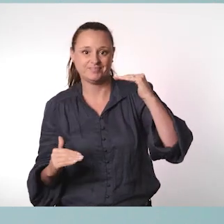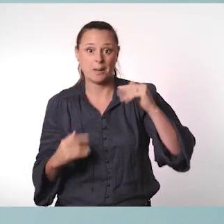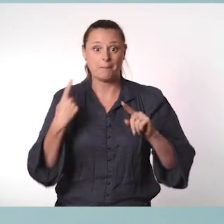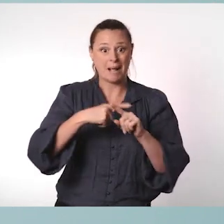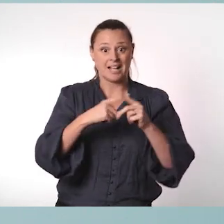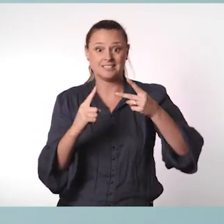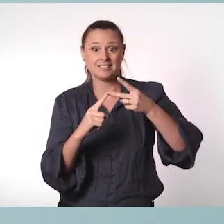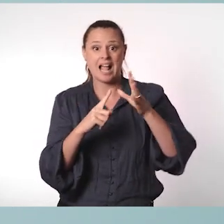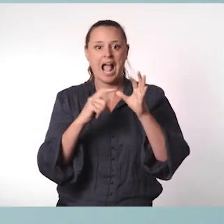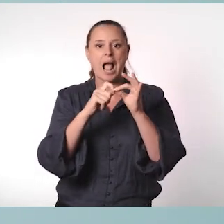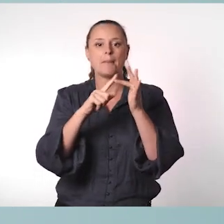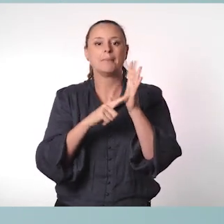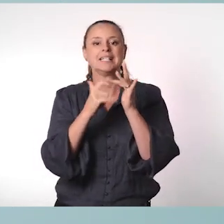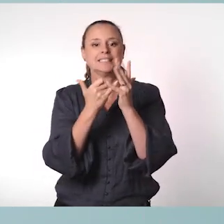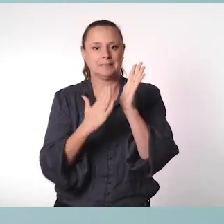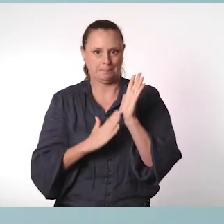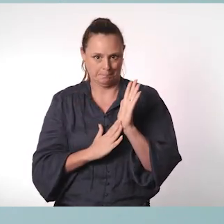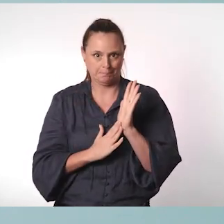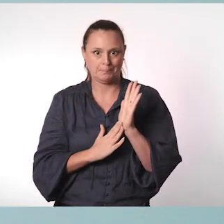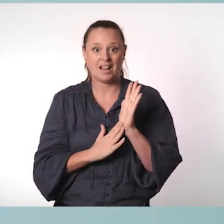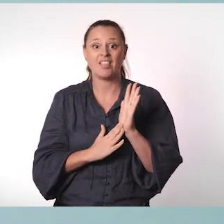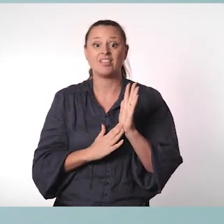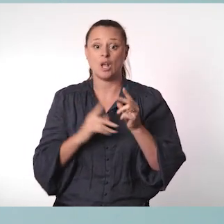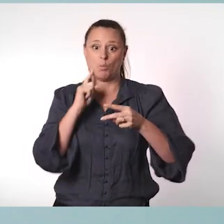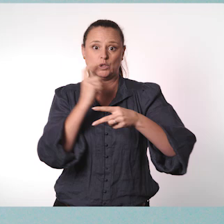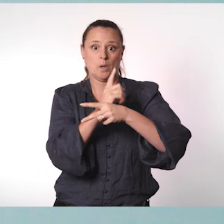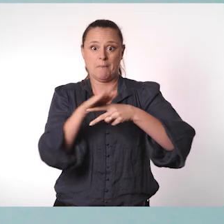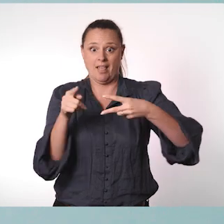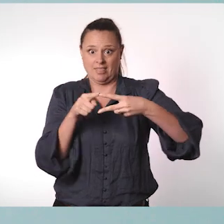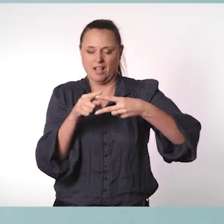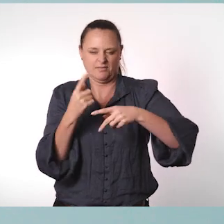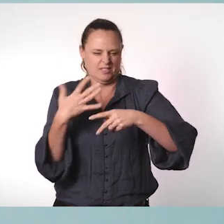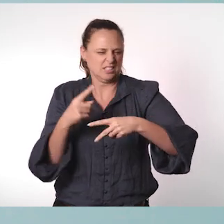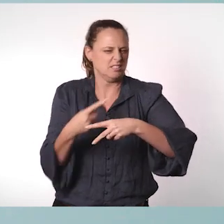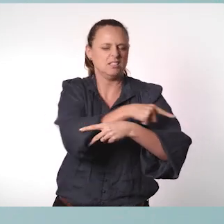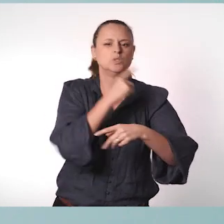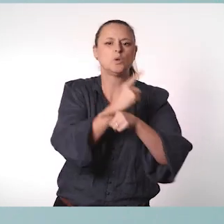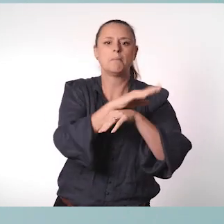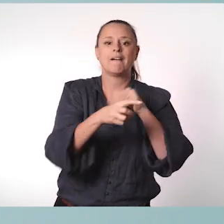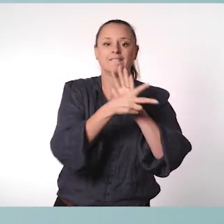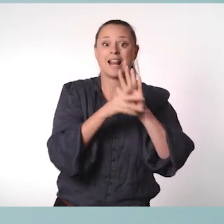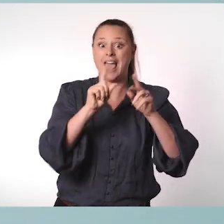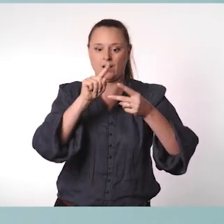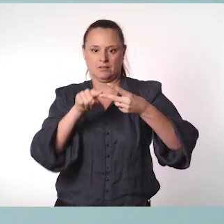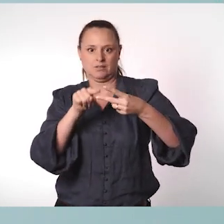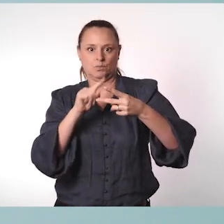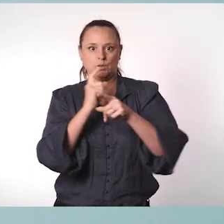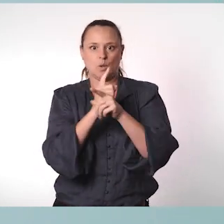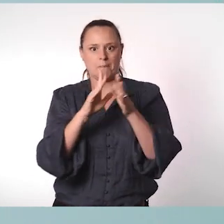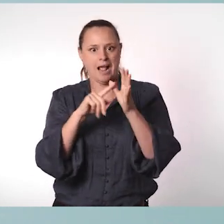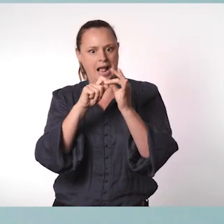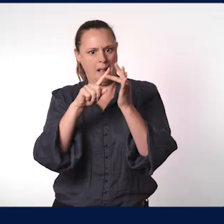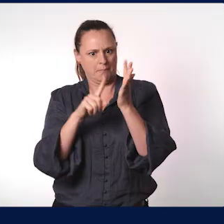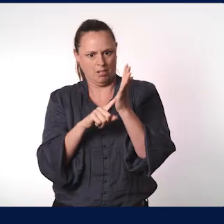this episode, we'll define ableism, how it drives violence against women and girls with disabilities, and some actions we can take to stop